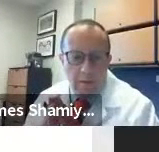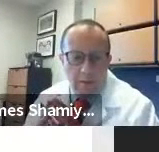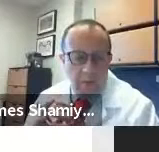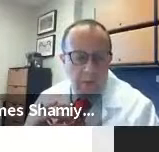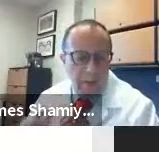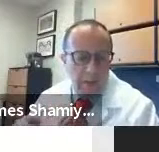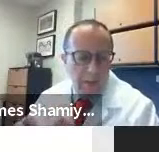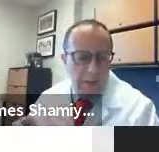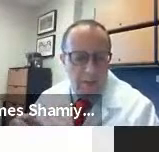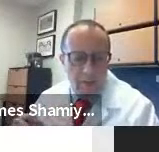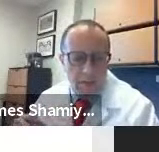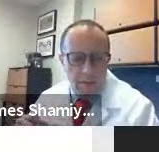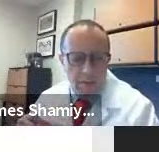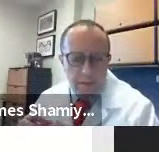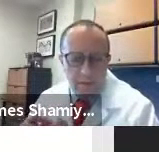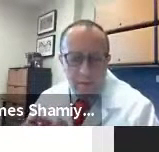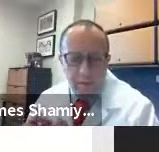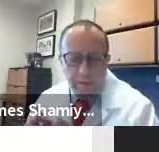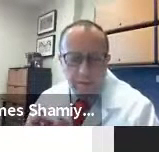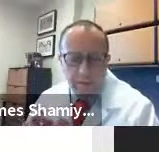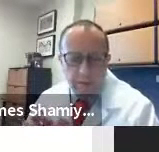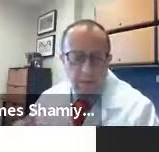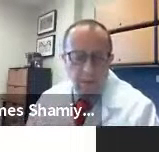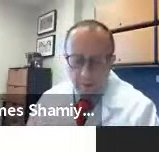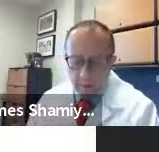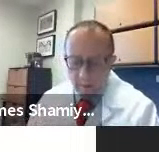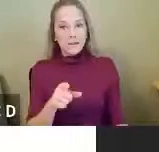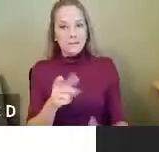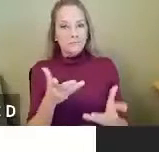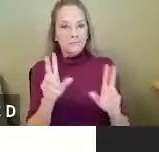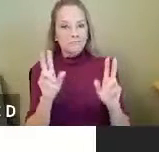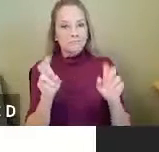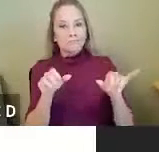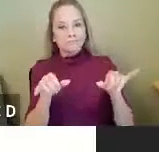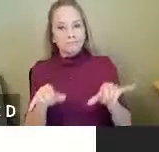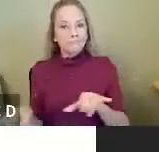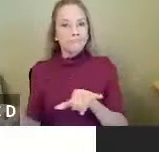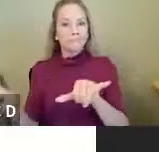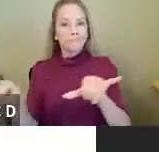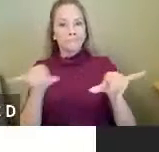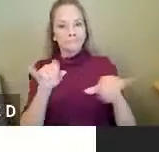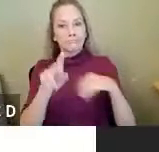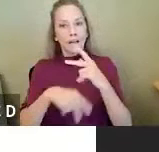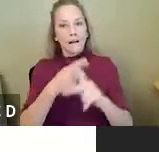So this is really very much the standard presentation.